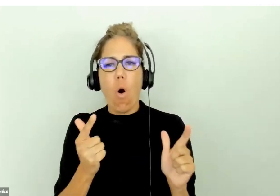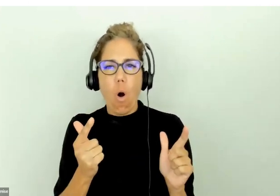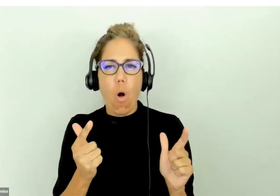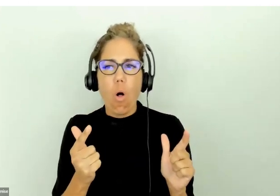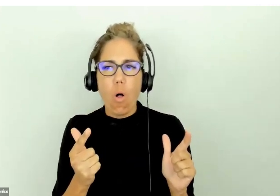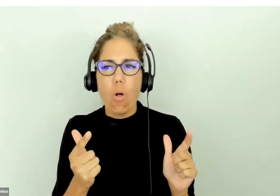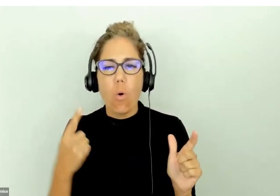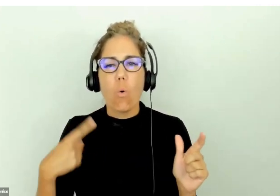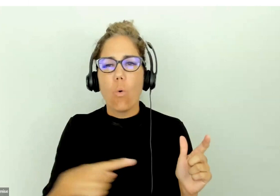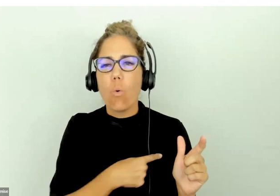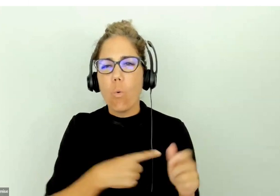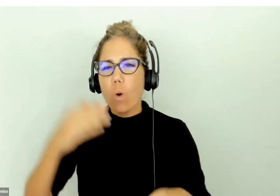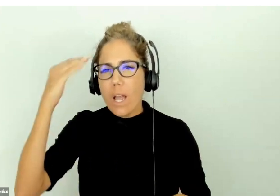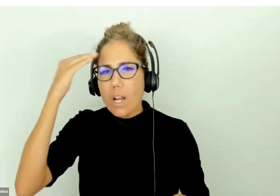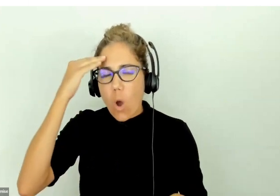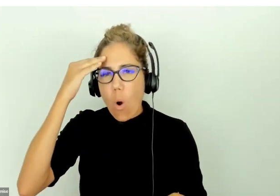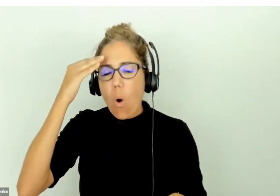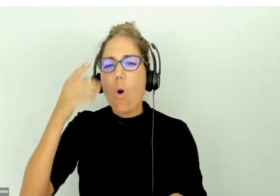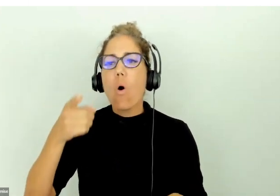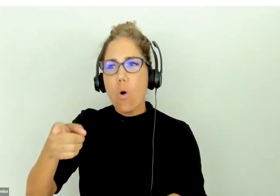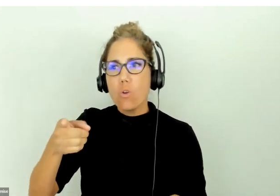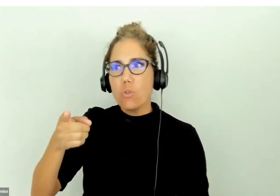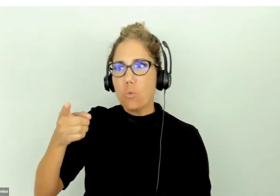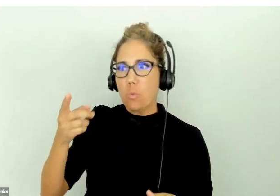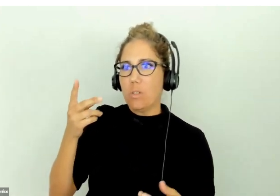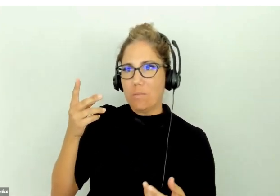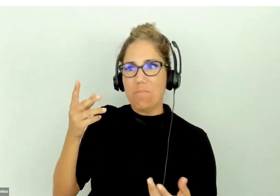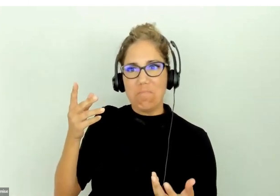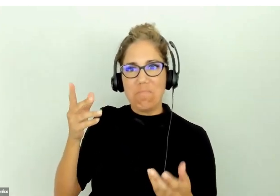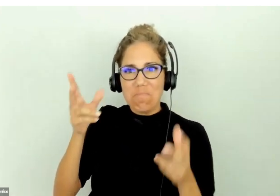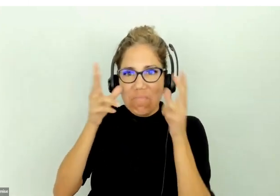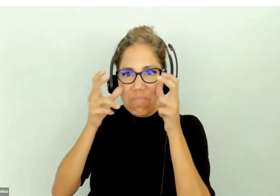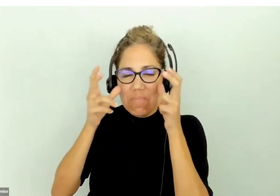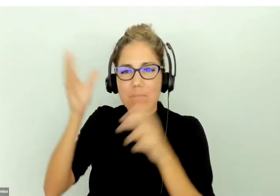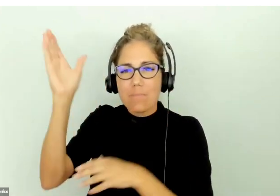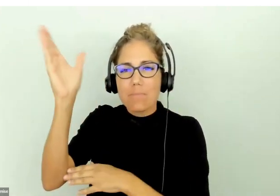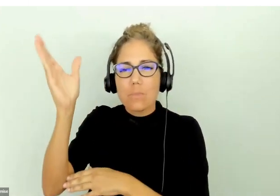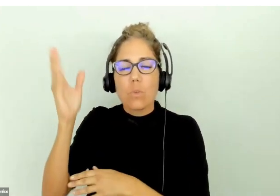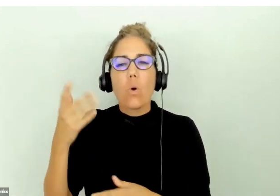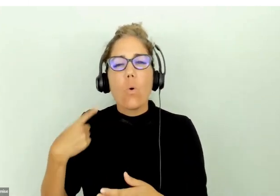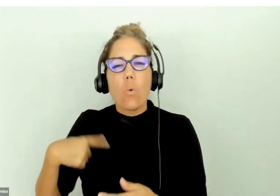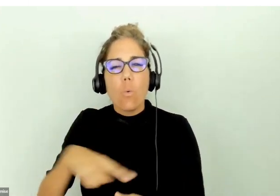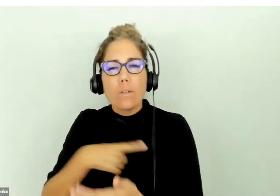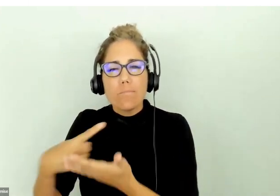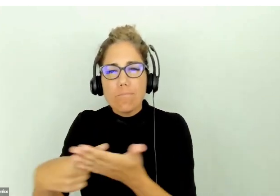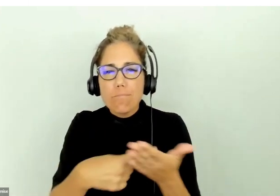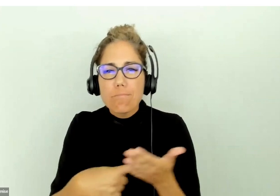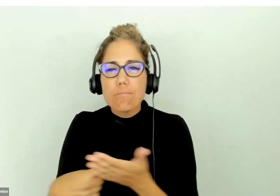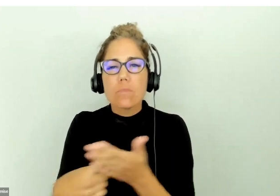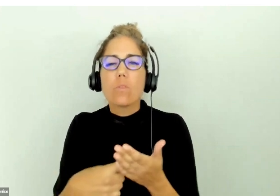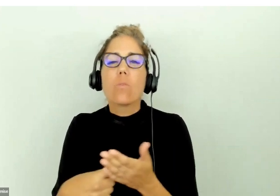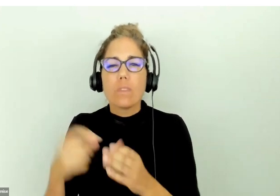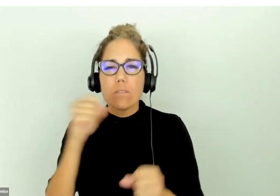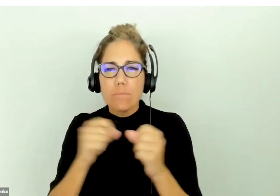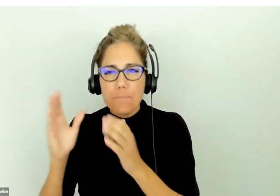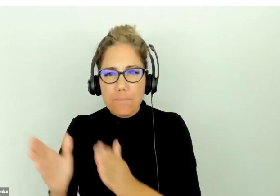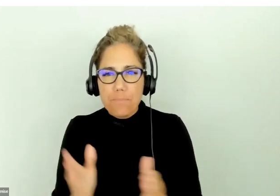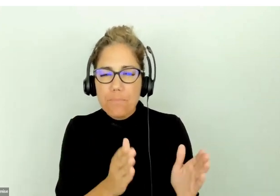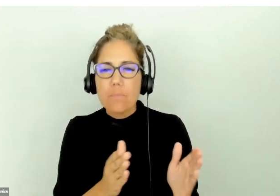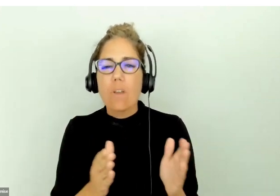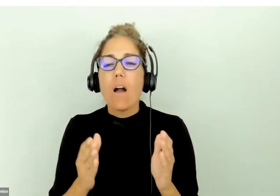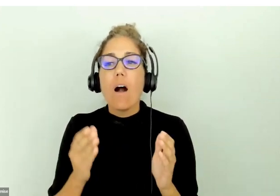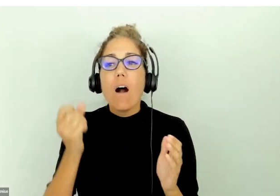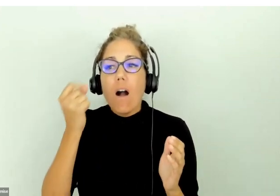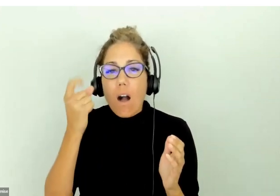know that, as you'll be hearing from us, we talk about in the framework what we are doing, but we know that